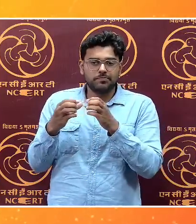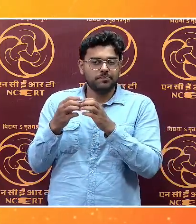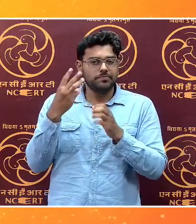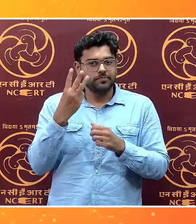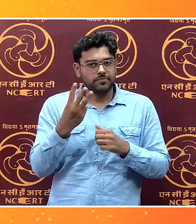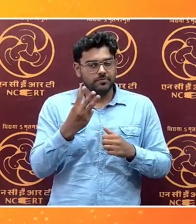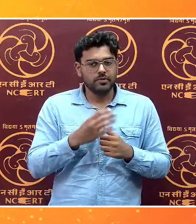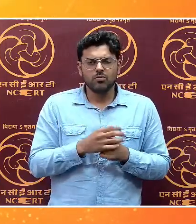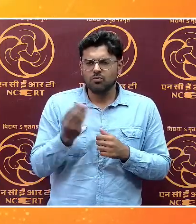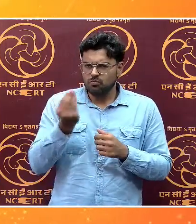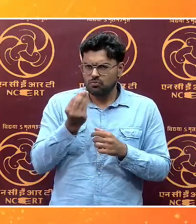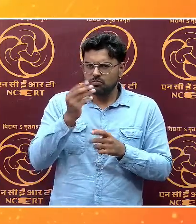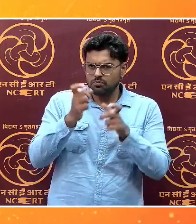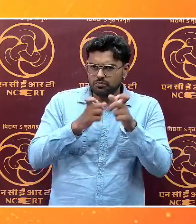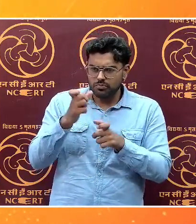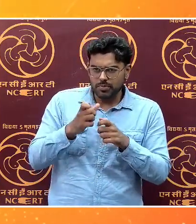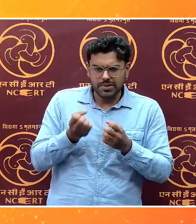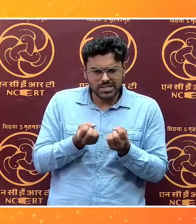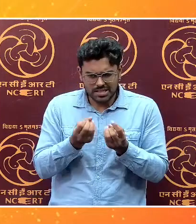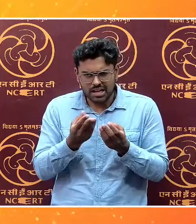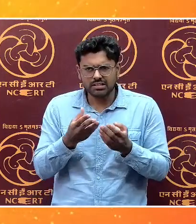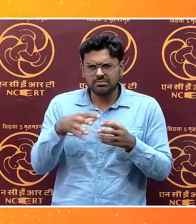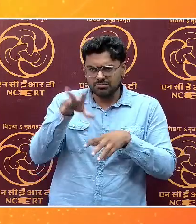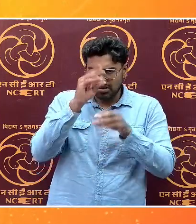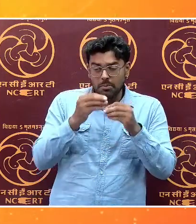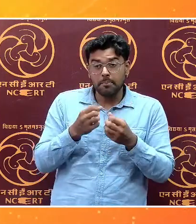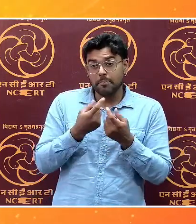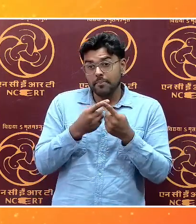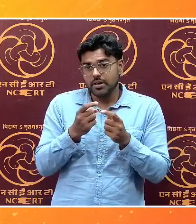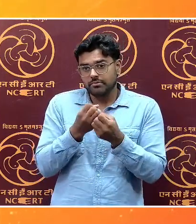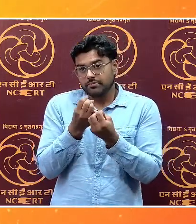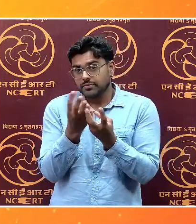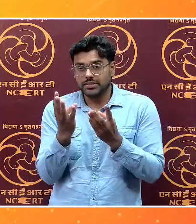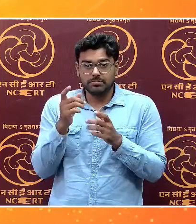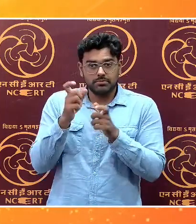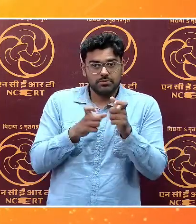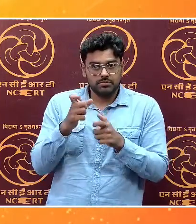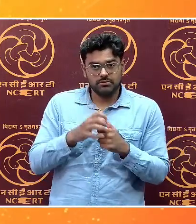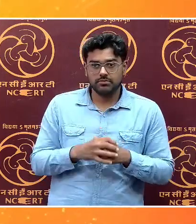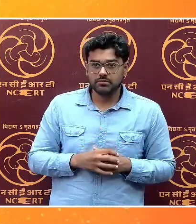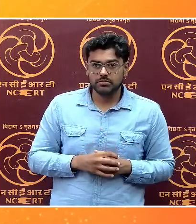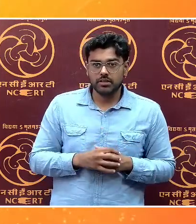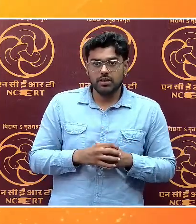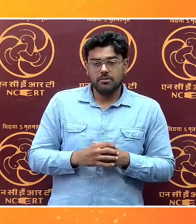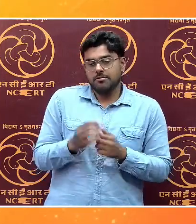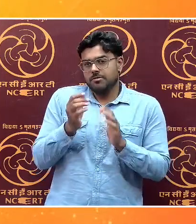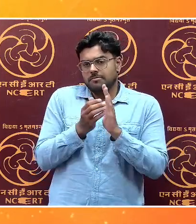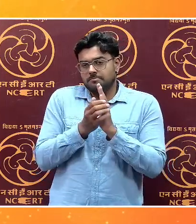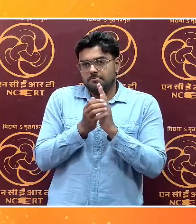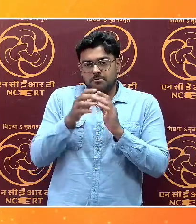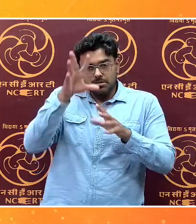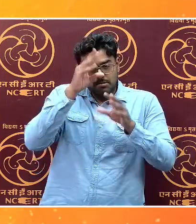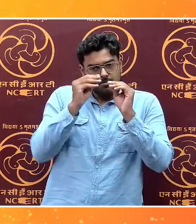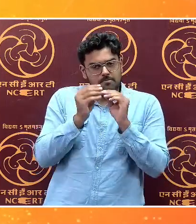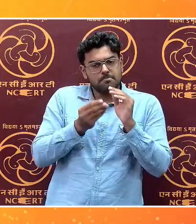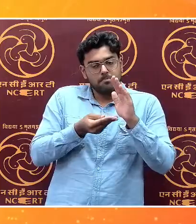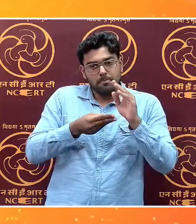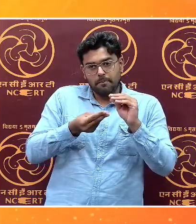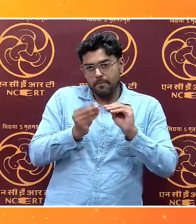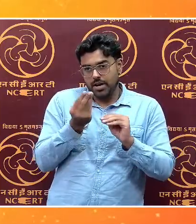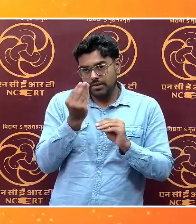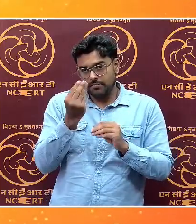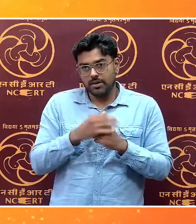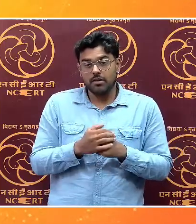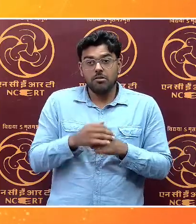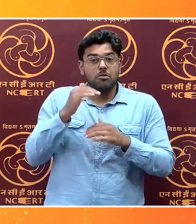categories. Some of you are beginners, most of you are proficient learners, and some of you